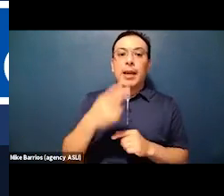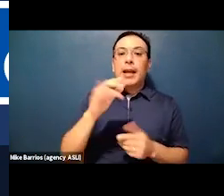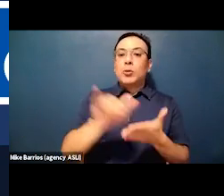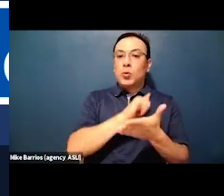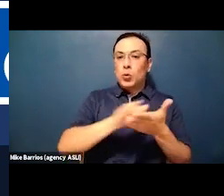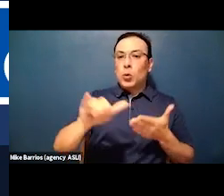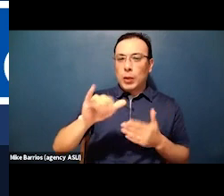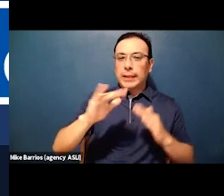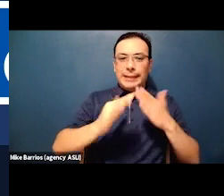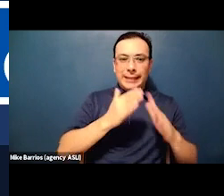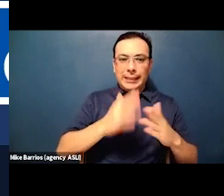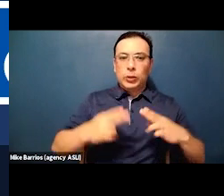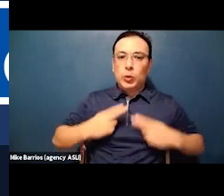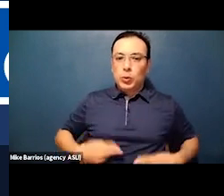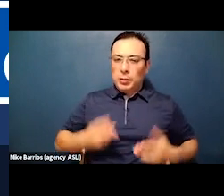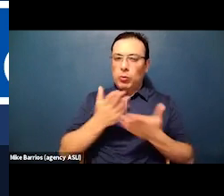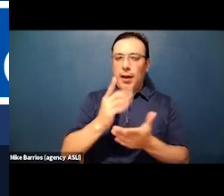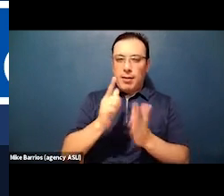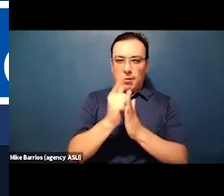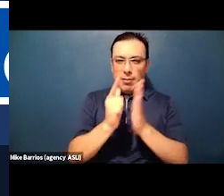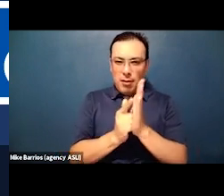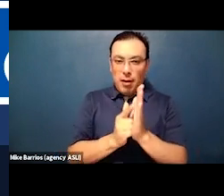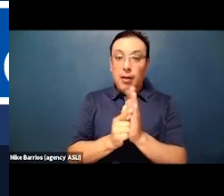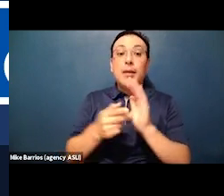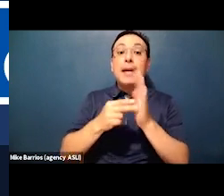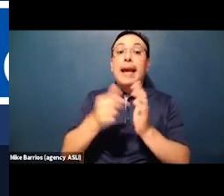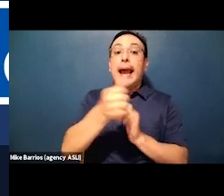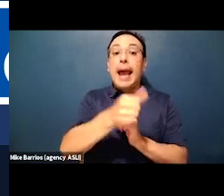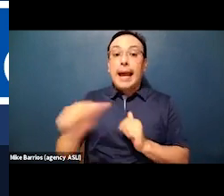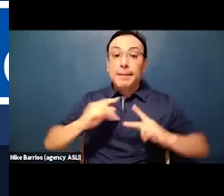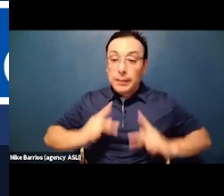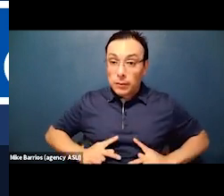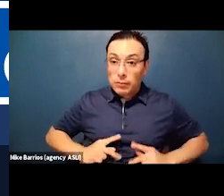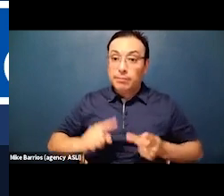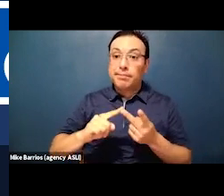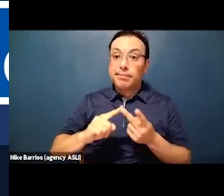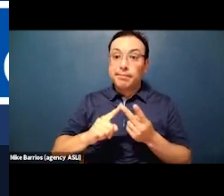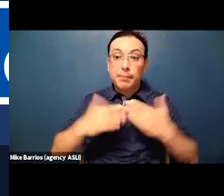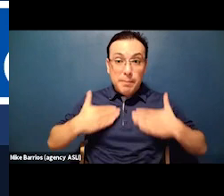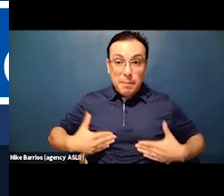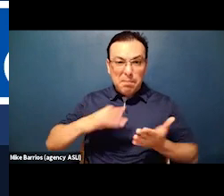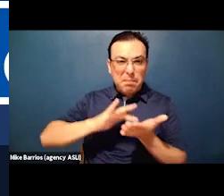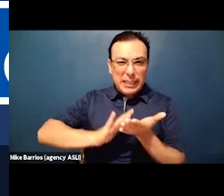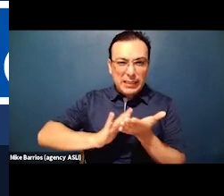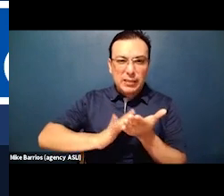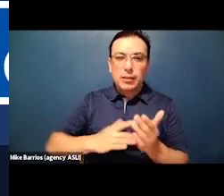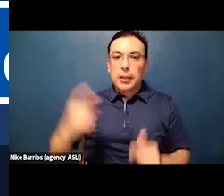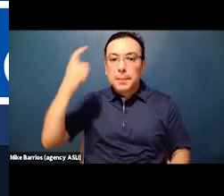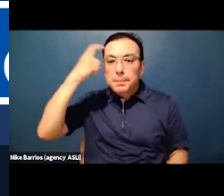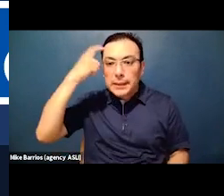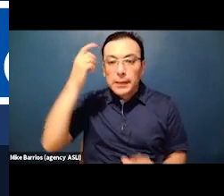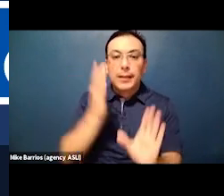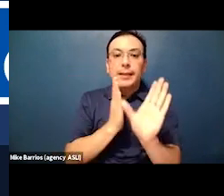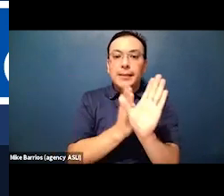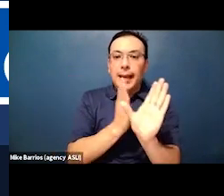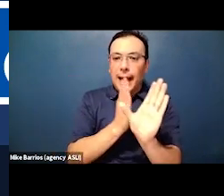any physical, medical, mental, or psychological impairment or a history or record of such impairment. Notice